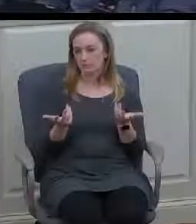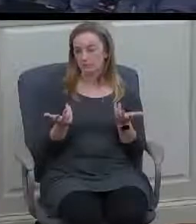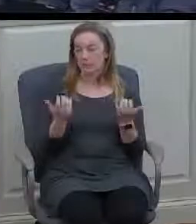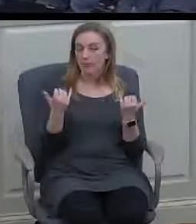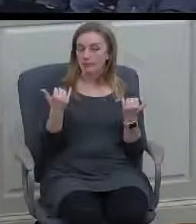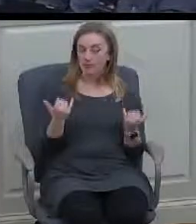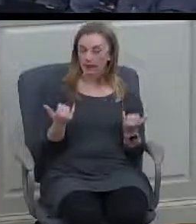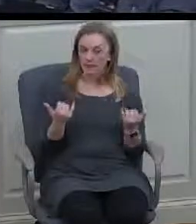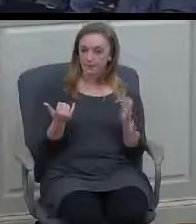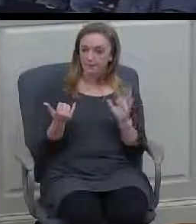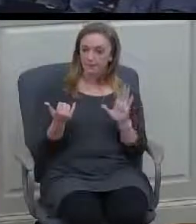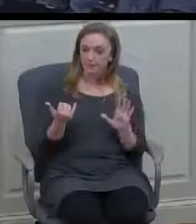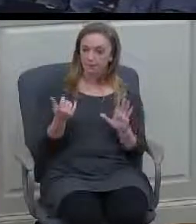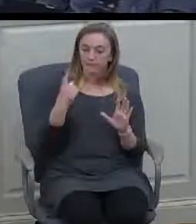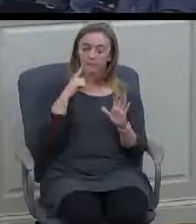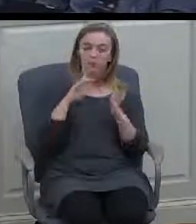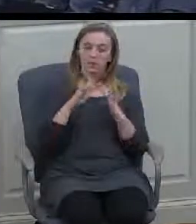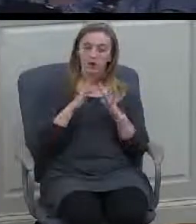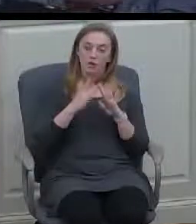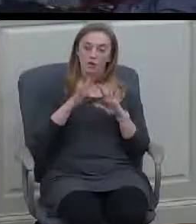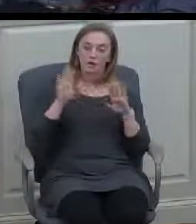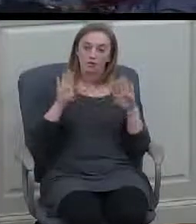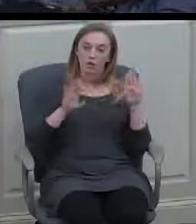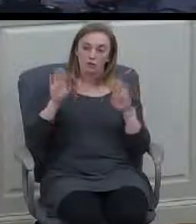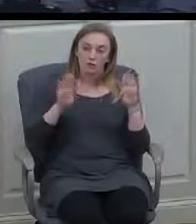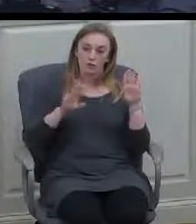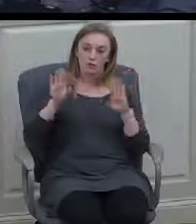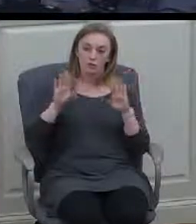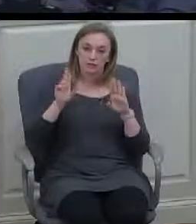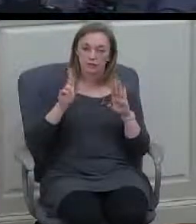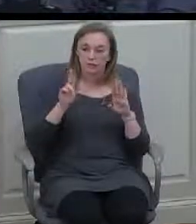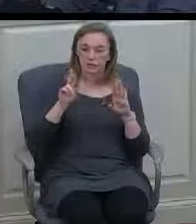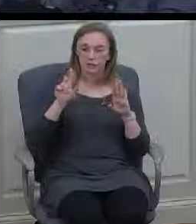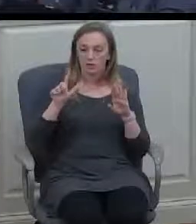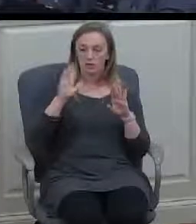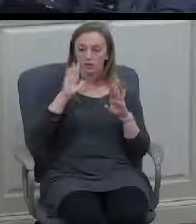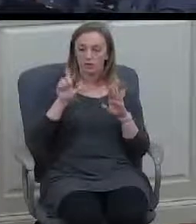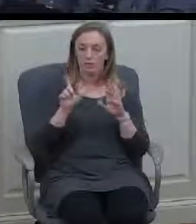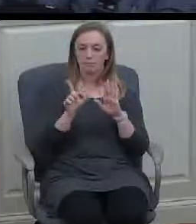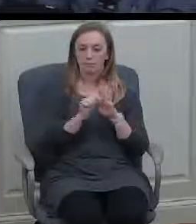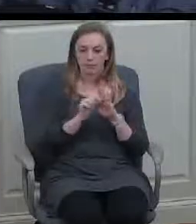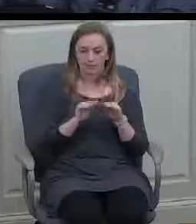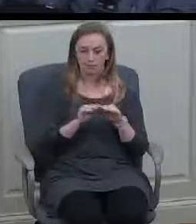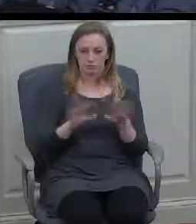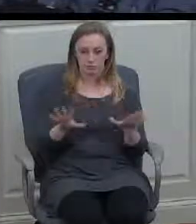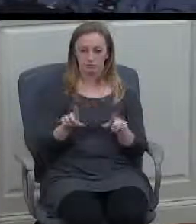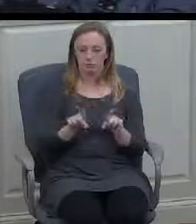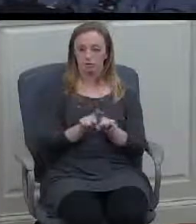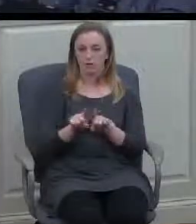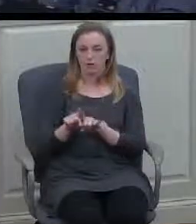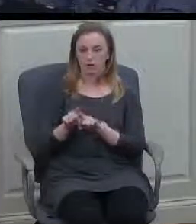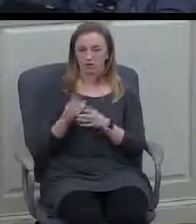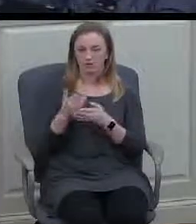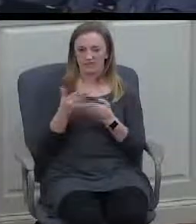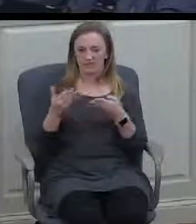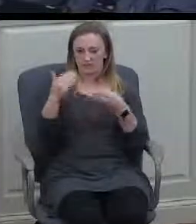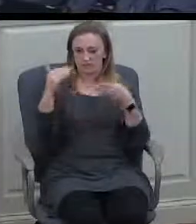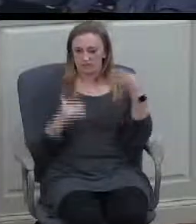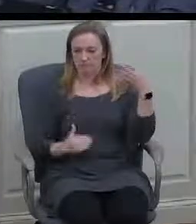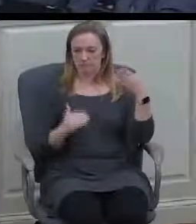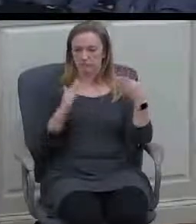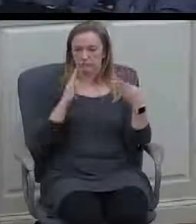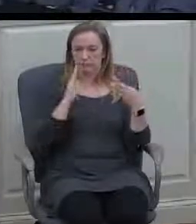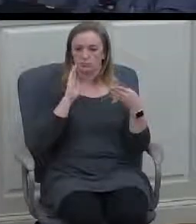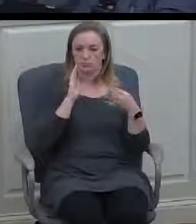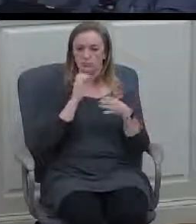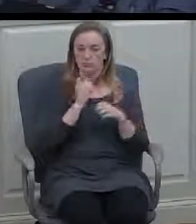Now, for the online auction, the URL will be published along with the items to refer